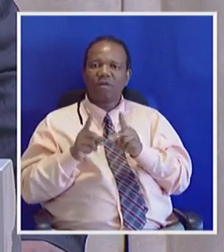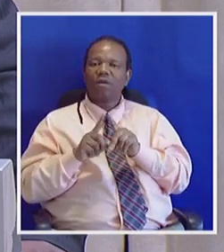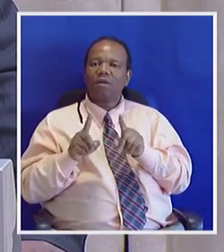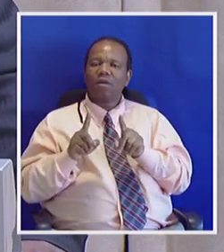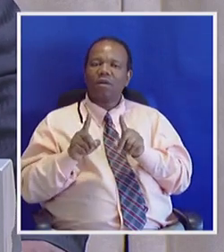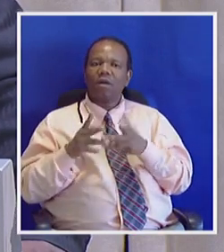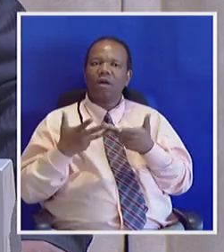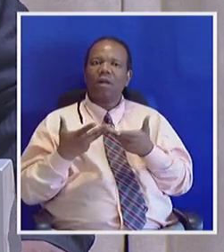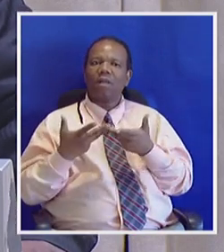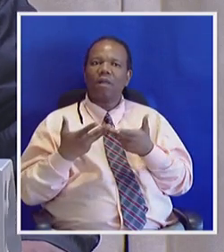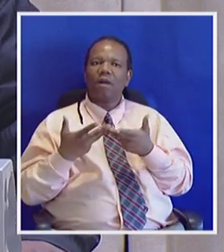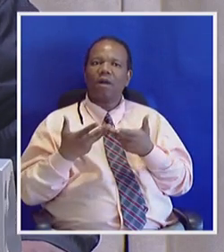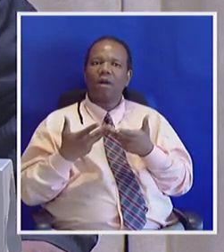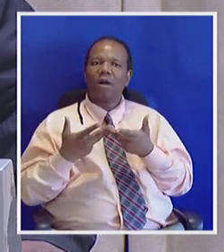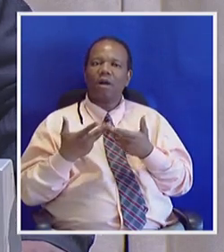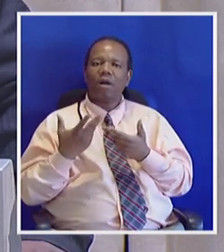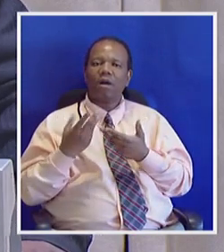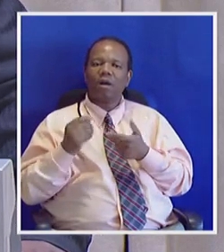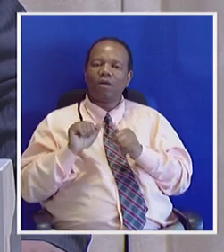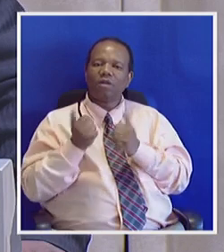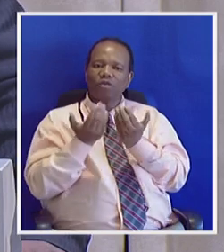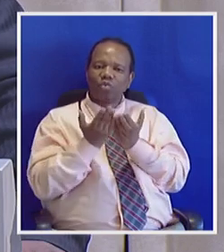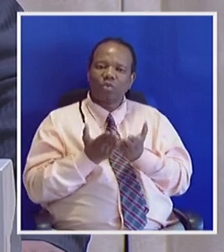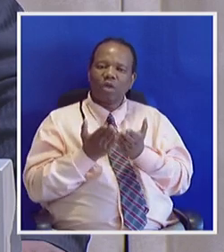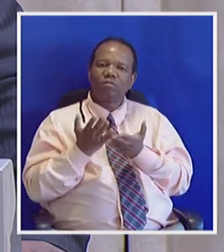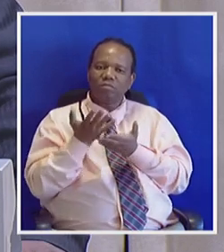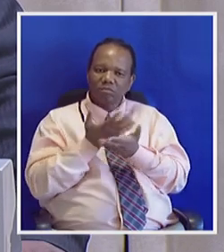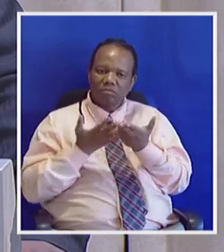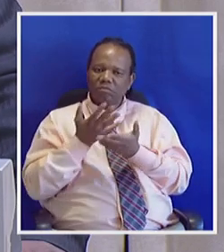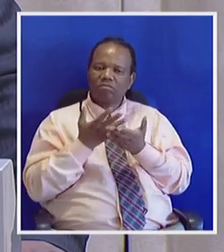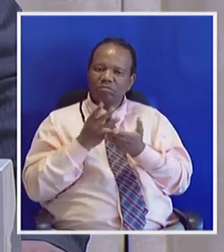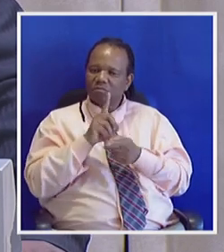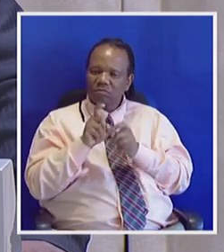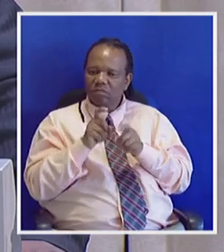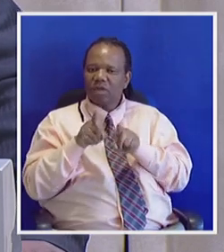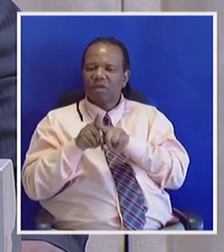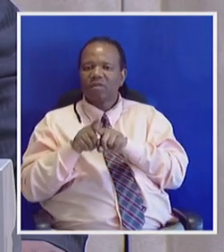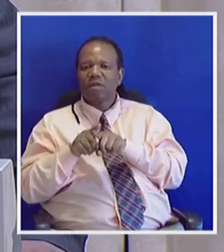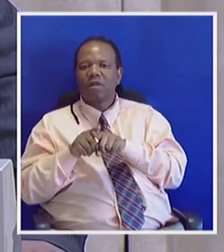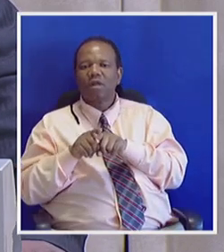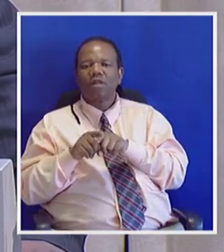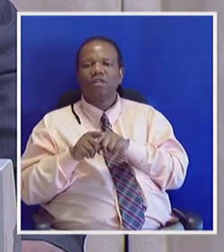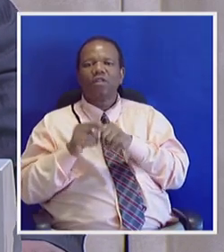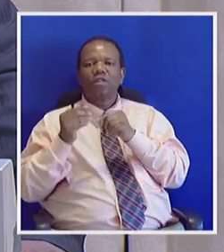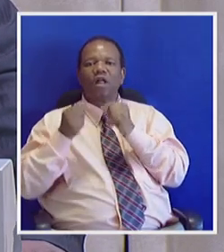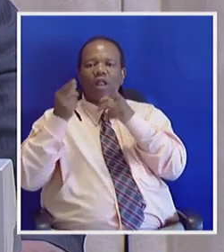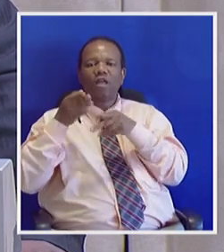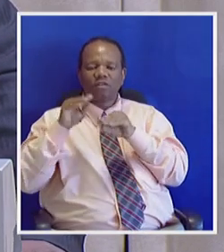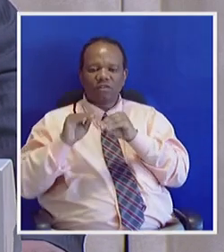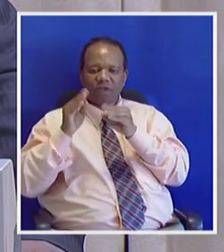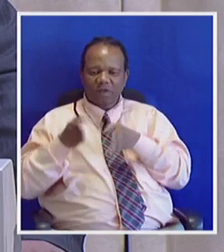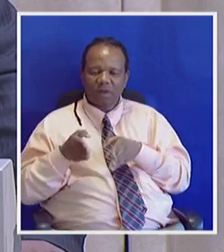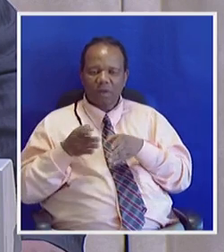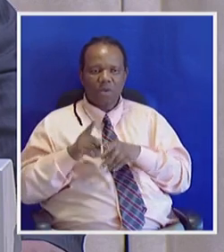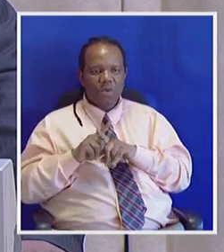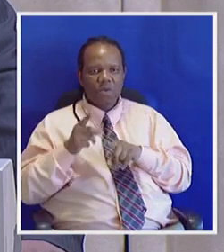to the learners or the students themselves, but to the teachers, the lecturers, and I have seen the stress.